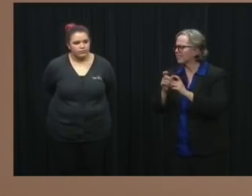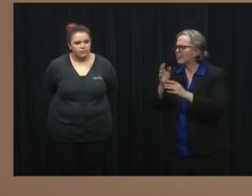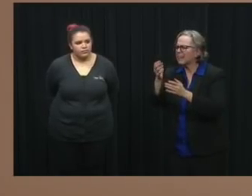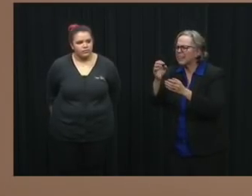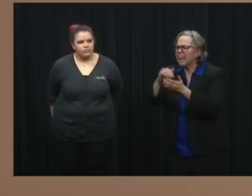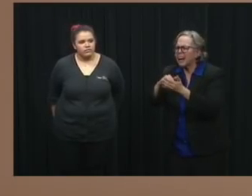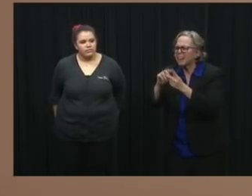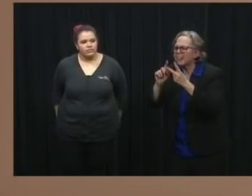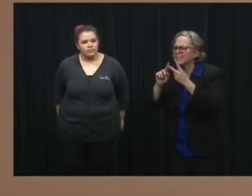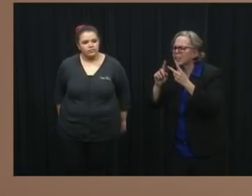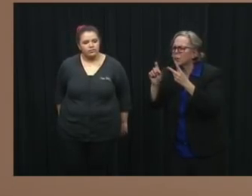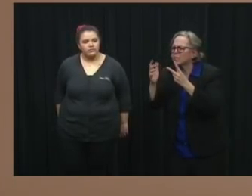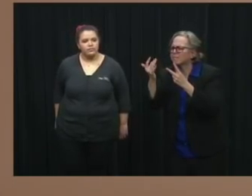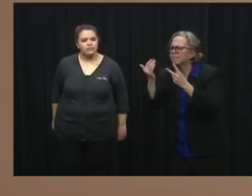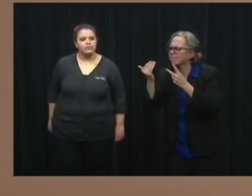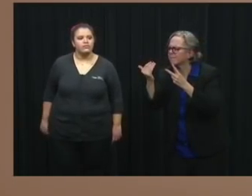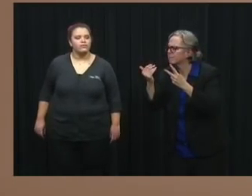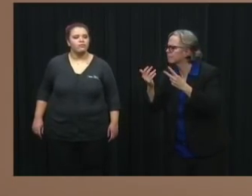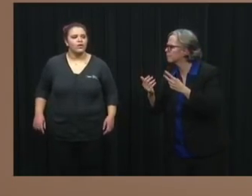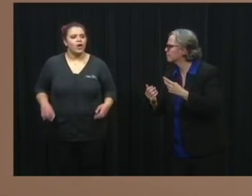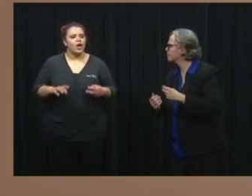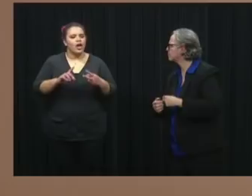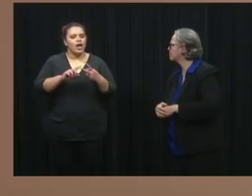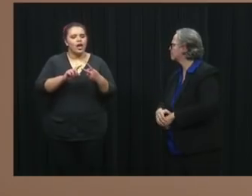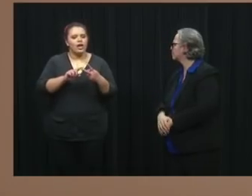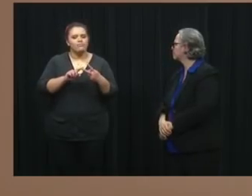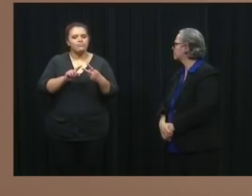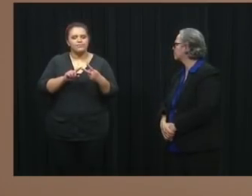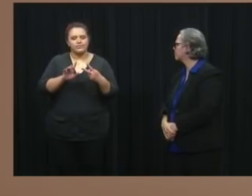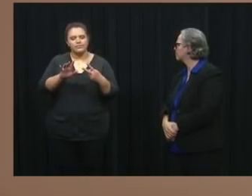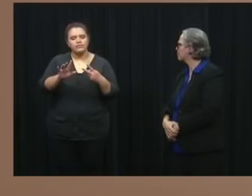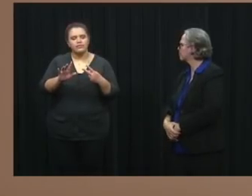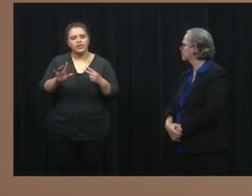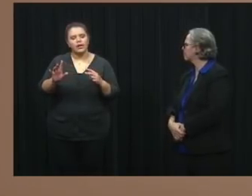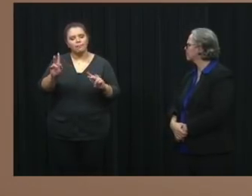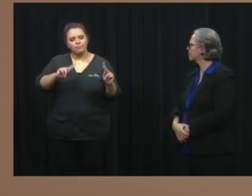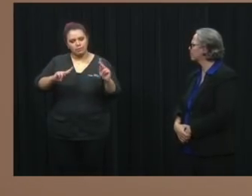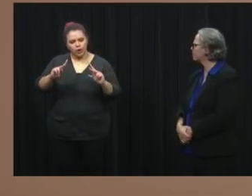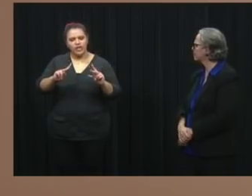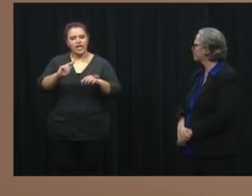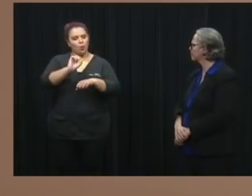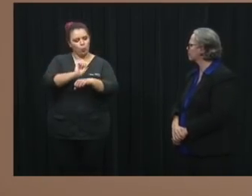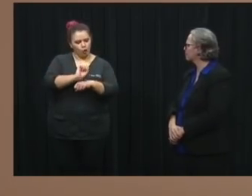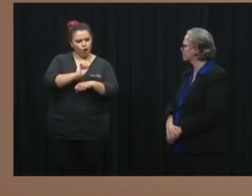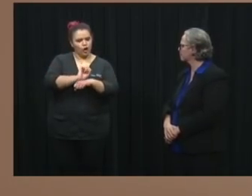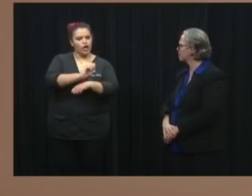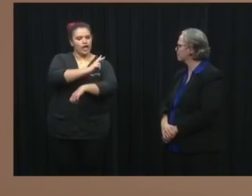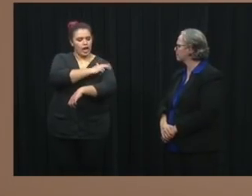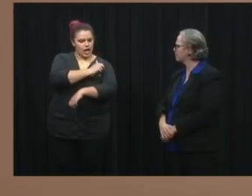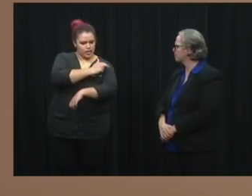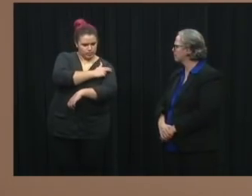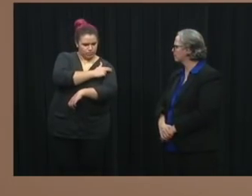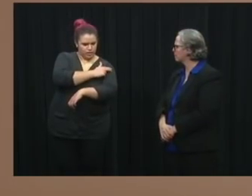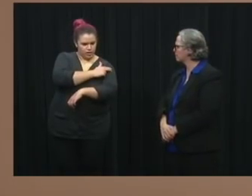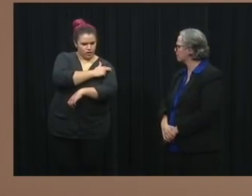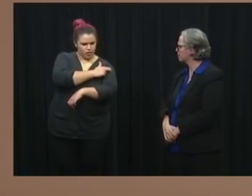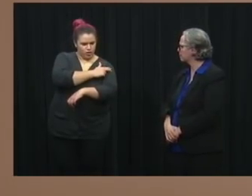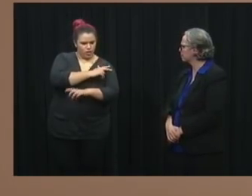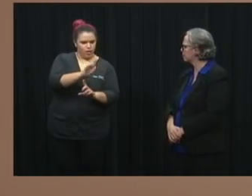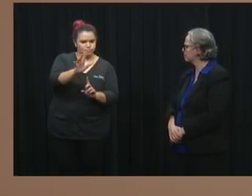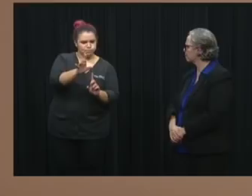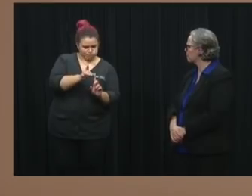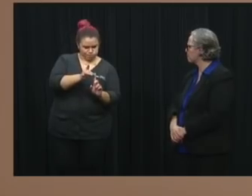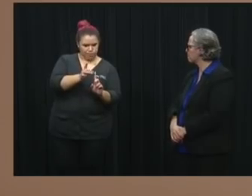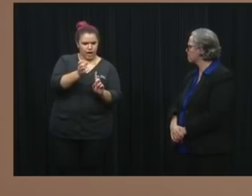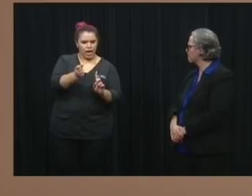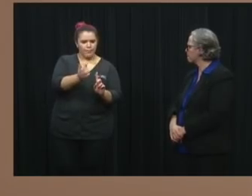know how many percentages of the people who have it are in other states are healthcare workers